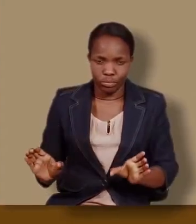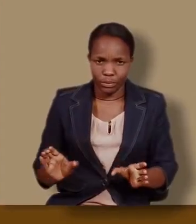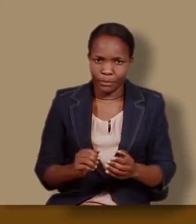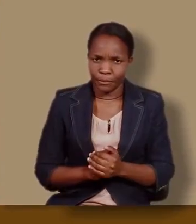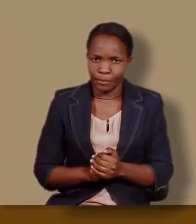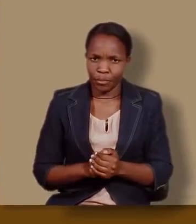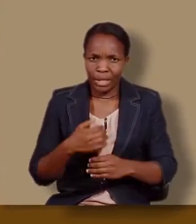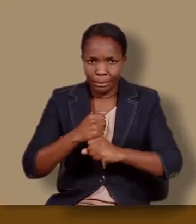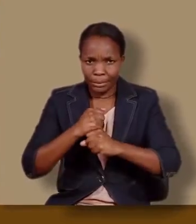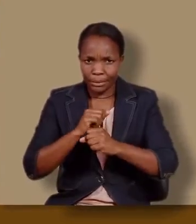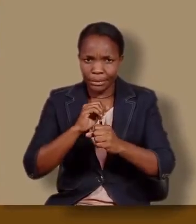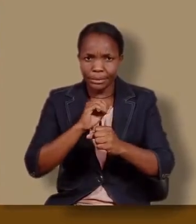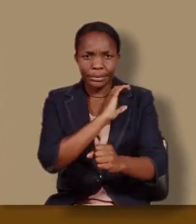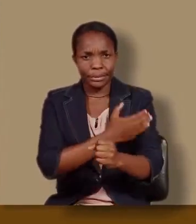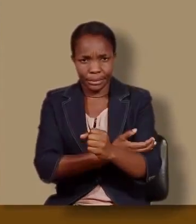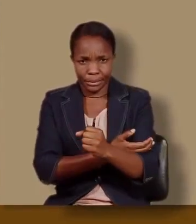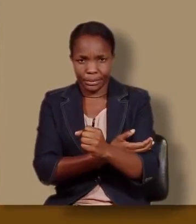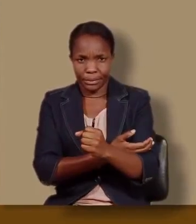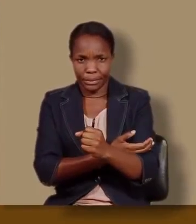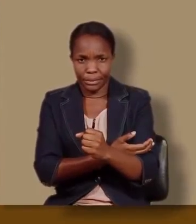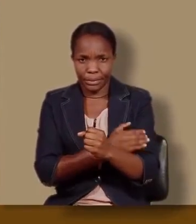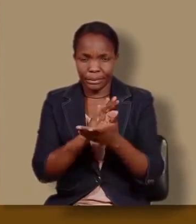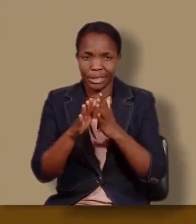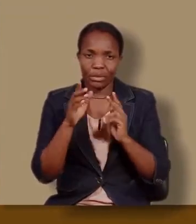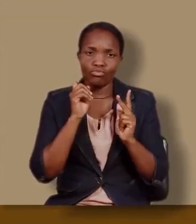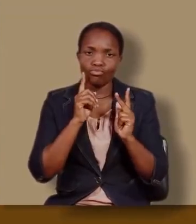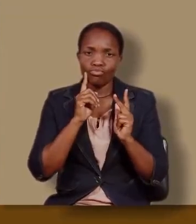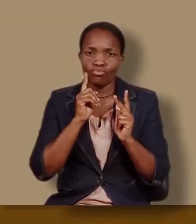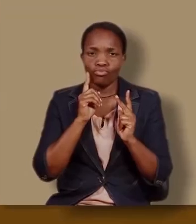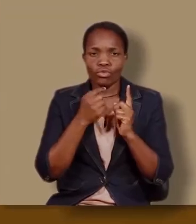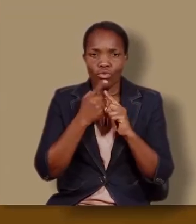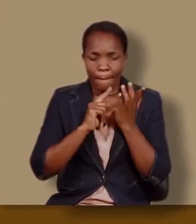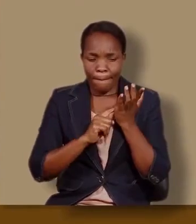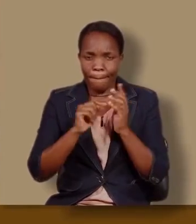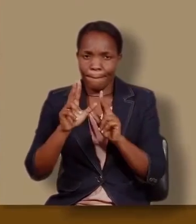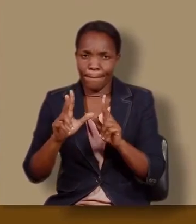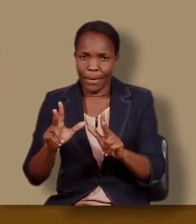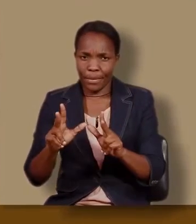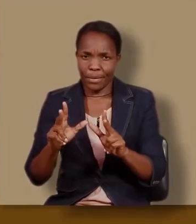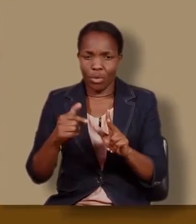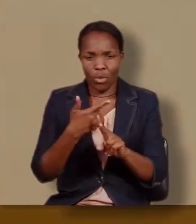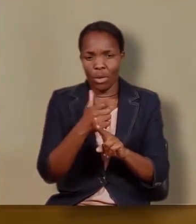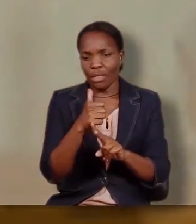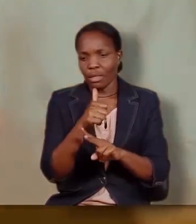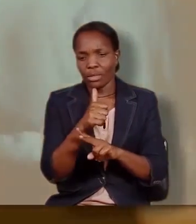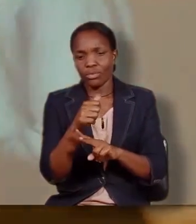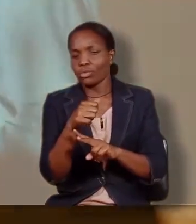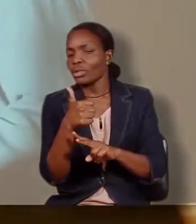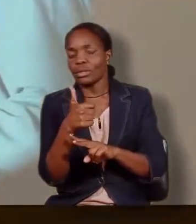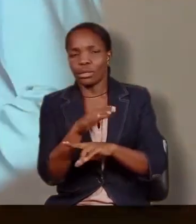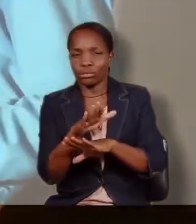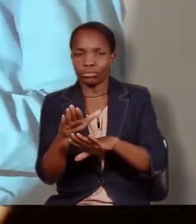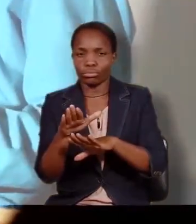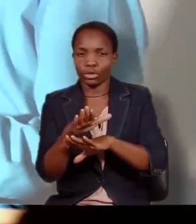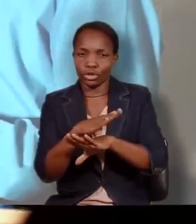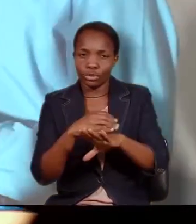strengthening the power and the dominance by whites over the other race groups. Thus, we say that